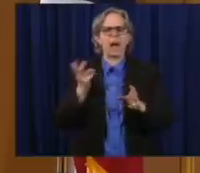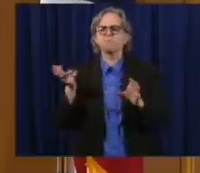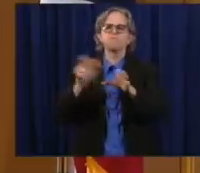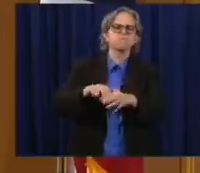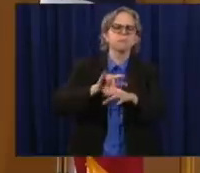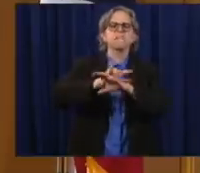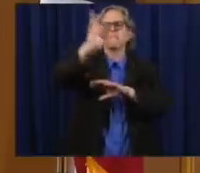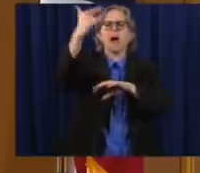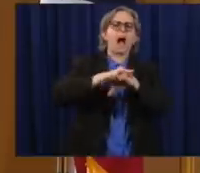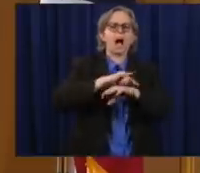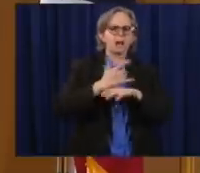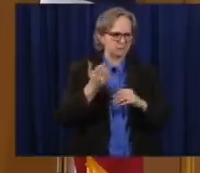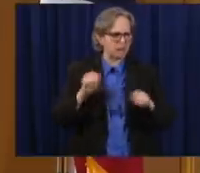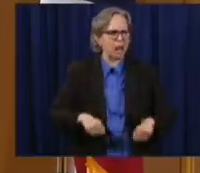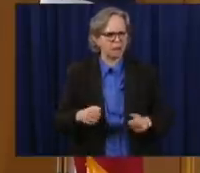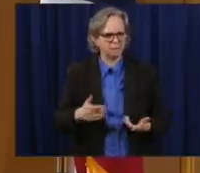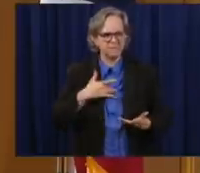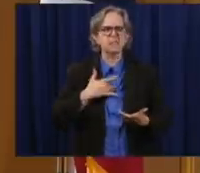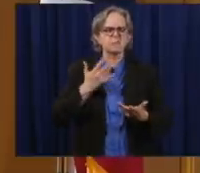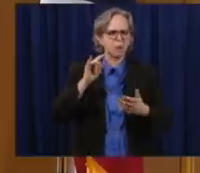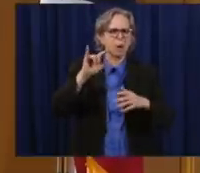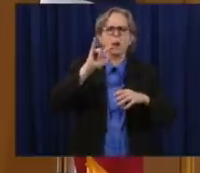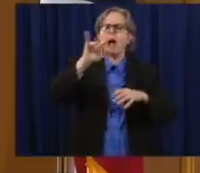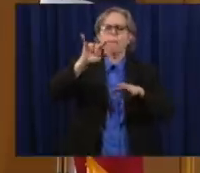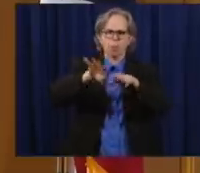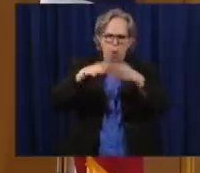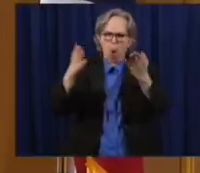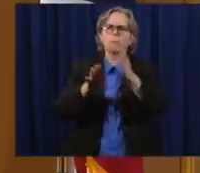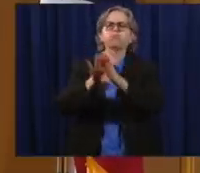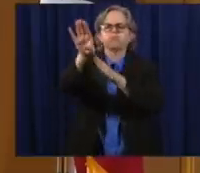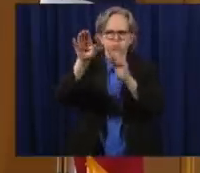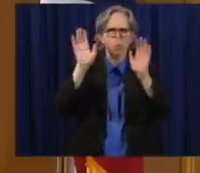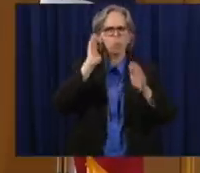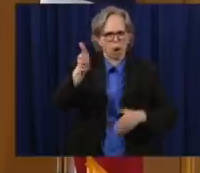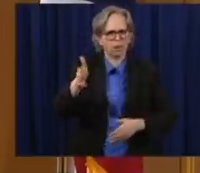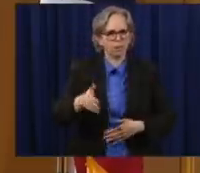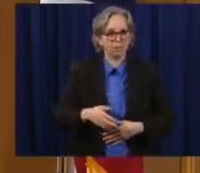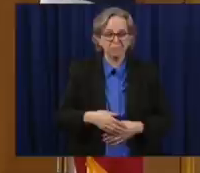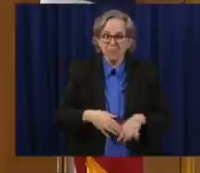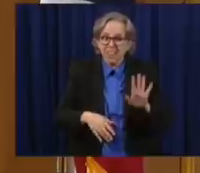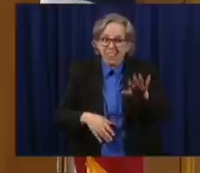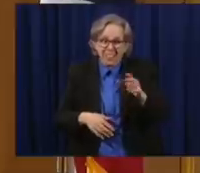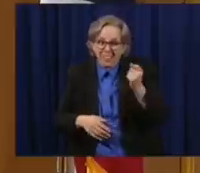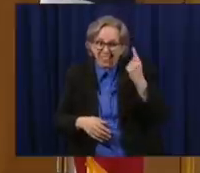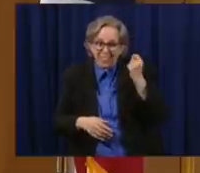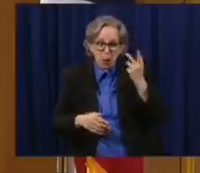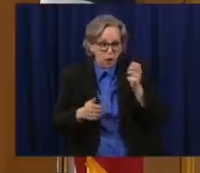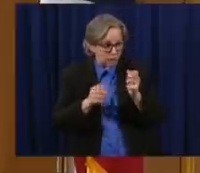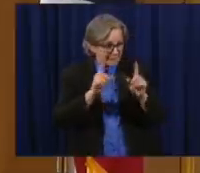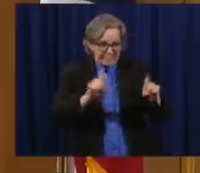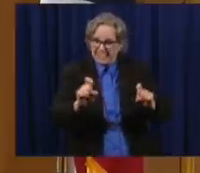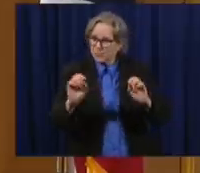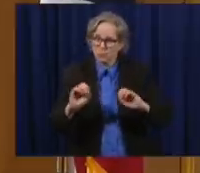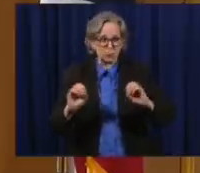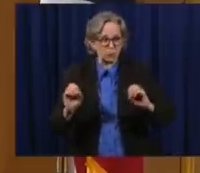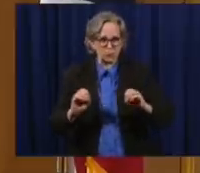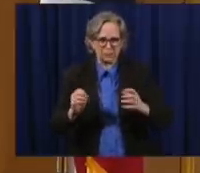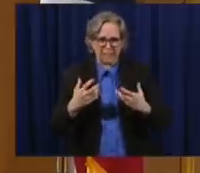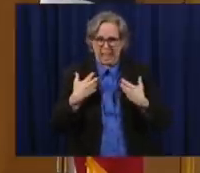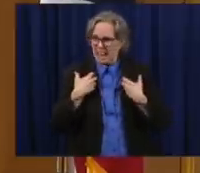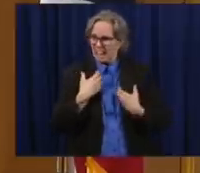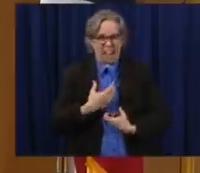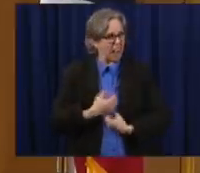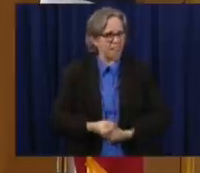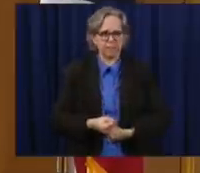able to come back. But you can't do that without people having confidence. And so much of what we're